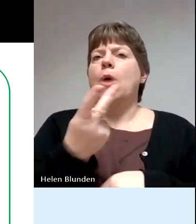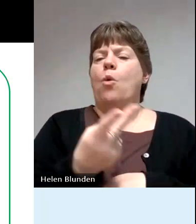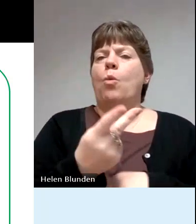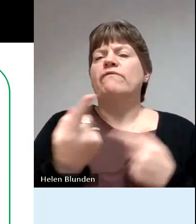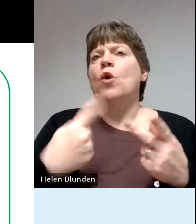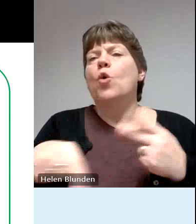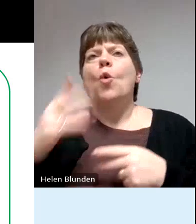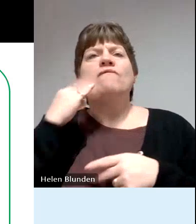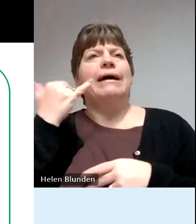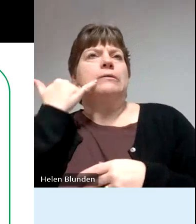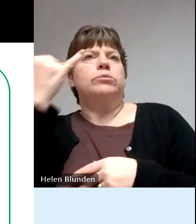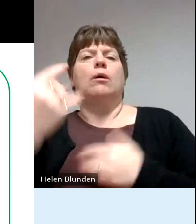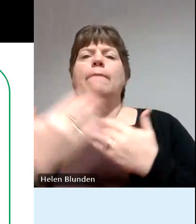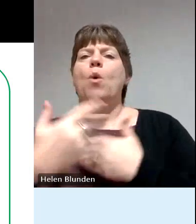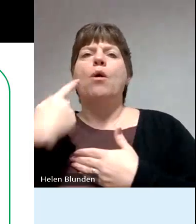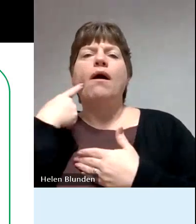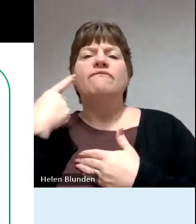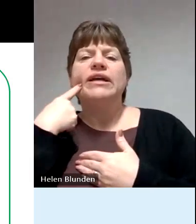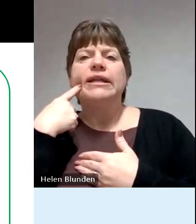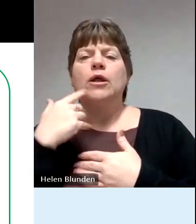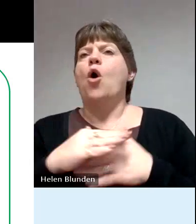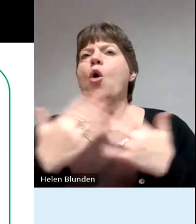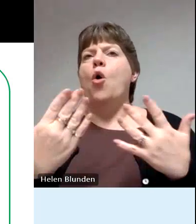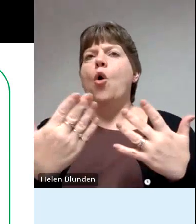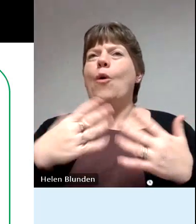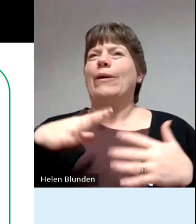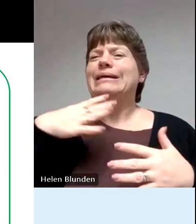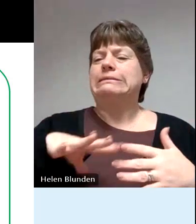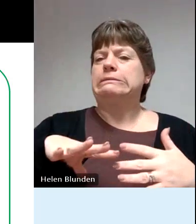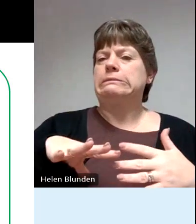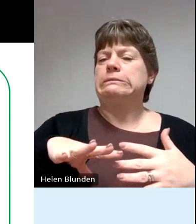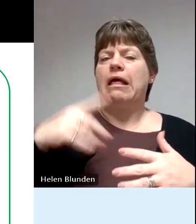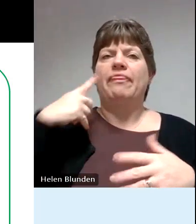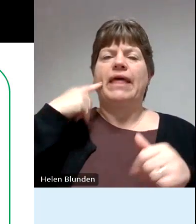who find that more convenient or who have specific needs that they